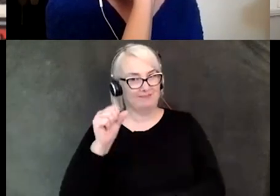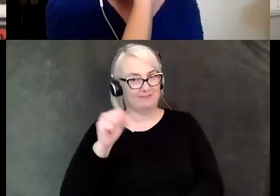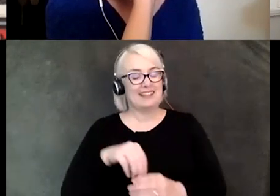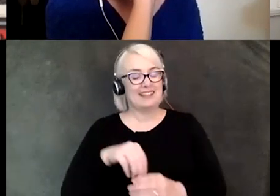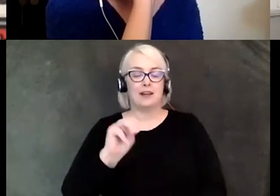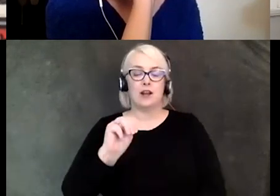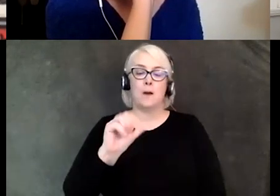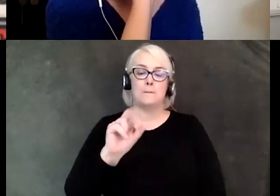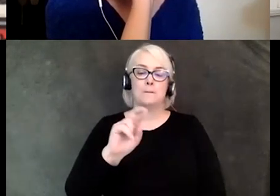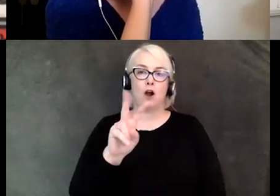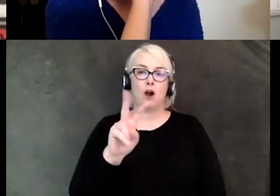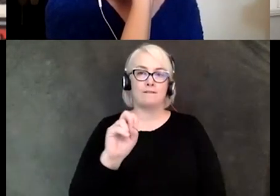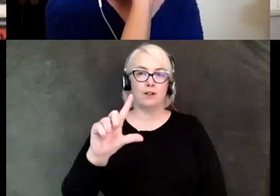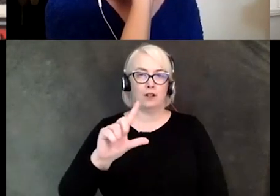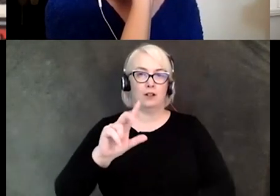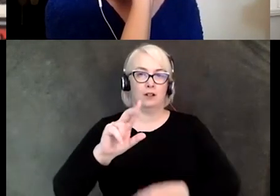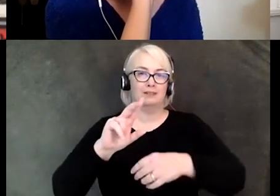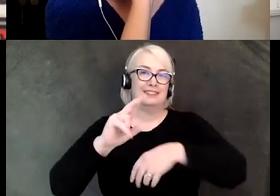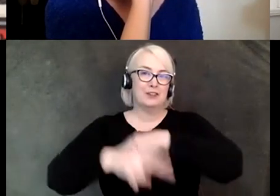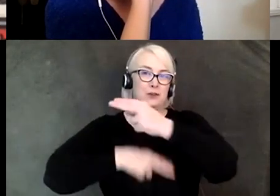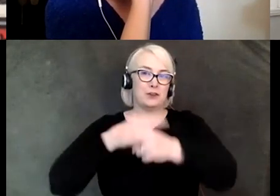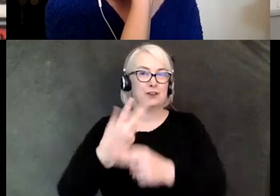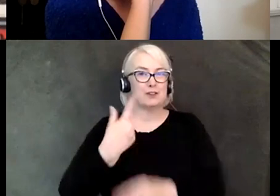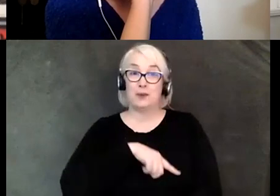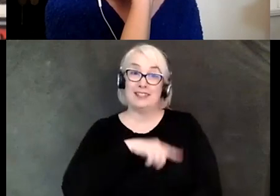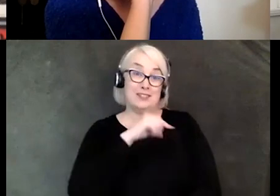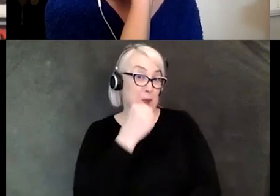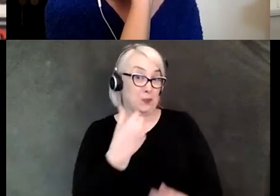we were really intentional about it.